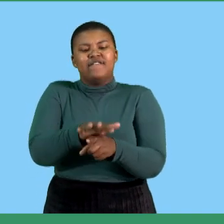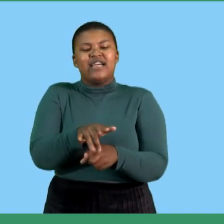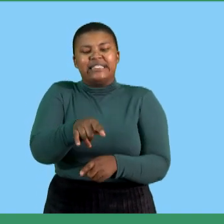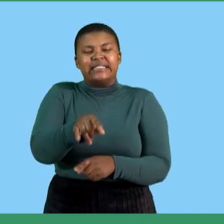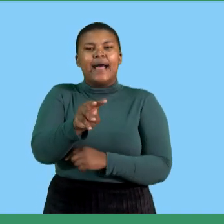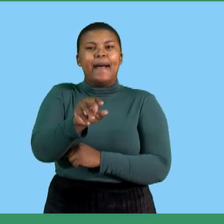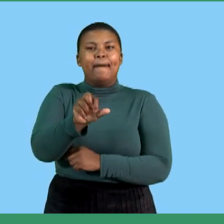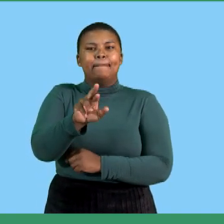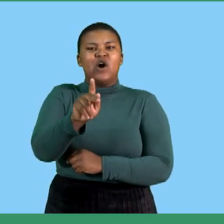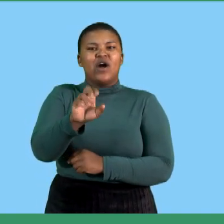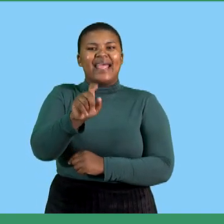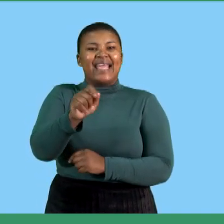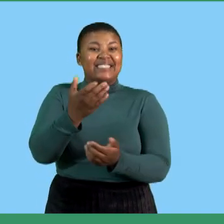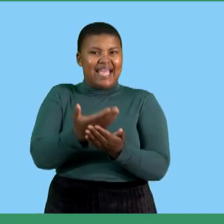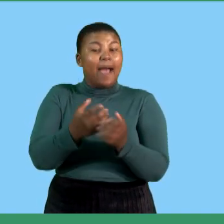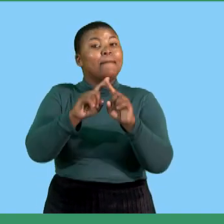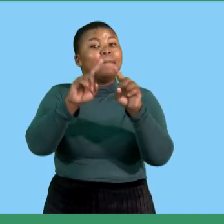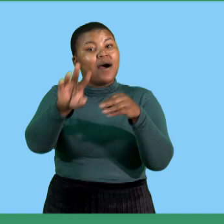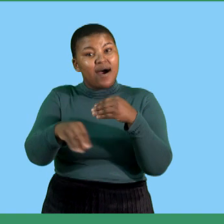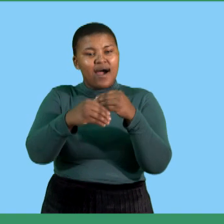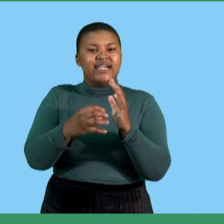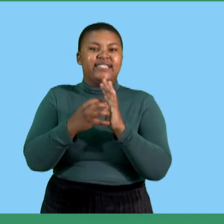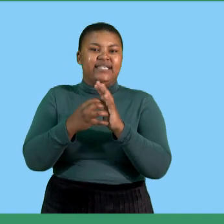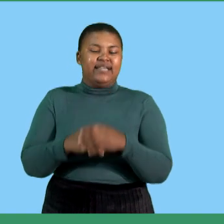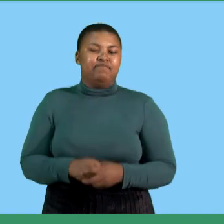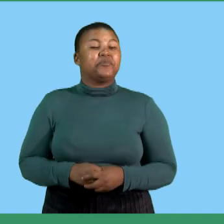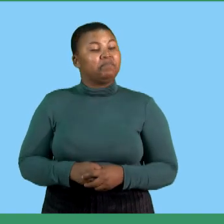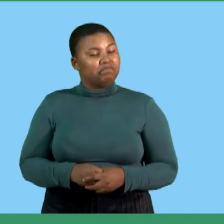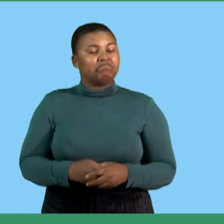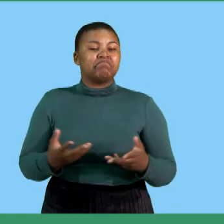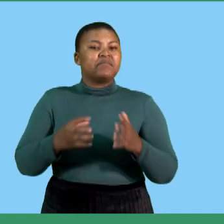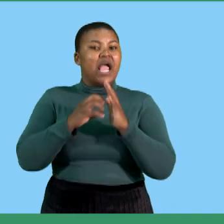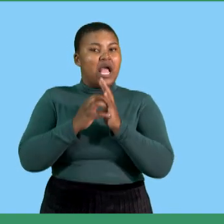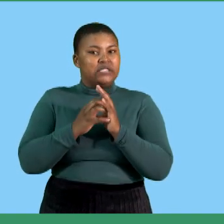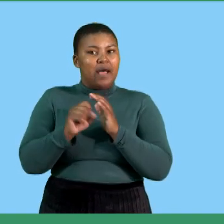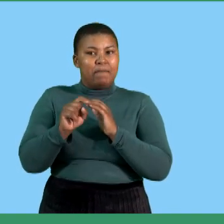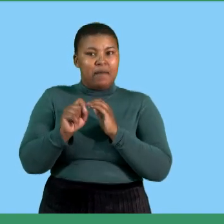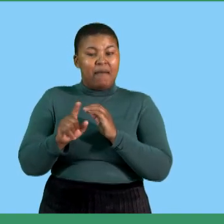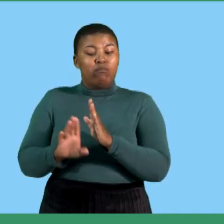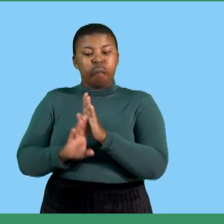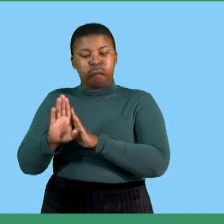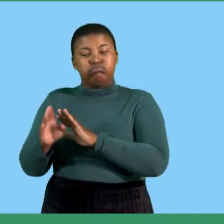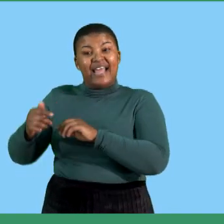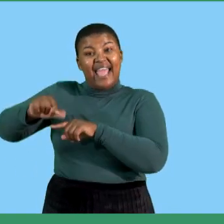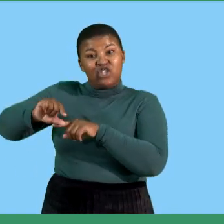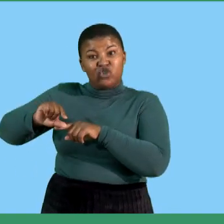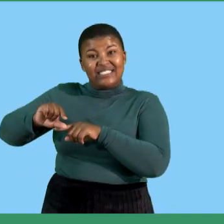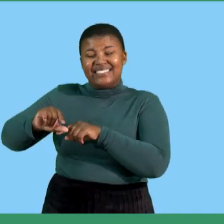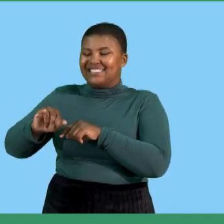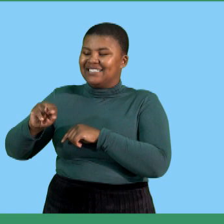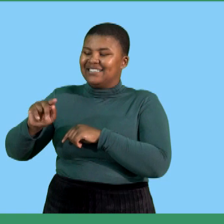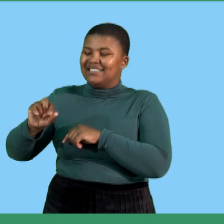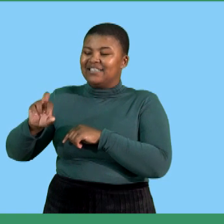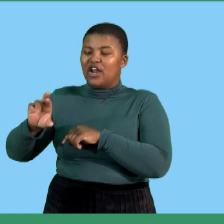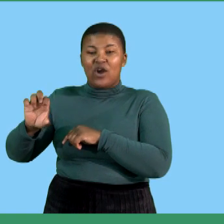affect the market environment. But then we are going to use an example. So for example, an increase in the interest